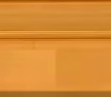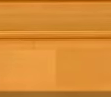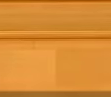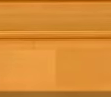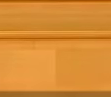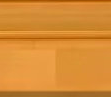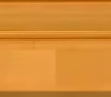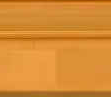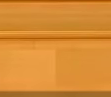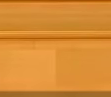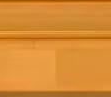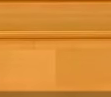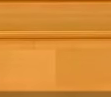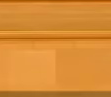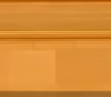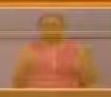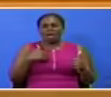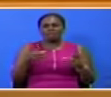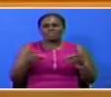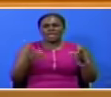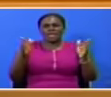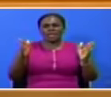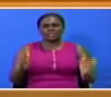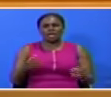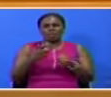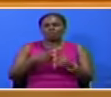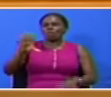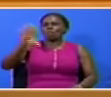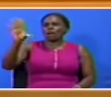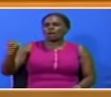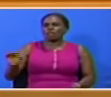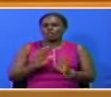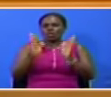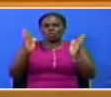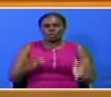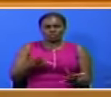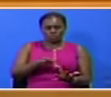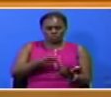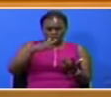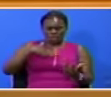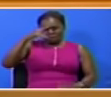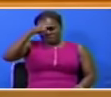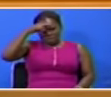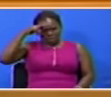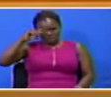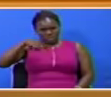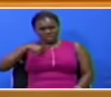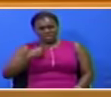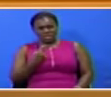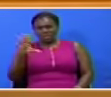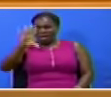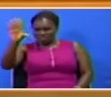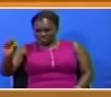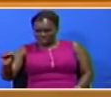While WHO has never had a director general from Africa, no one should elect me because I am from